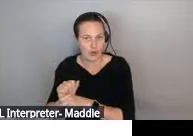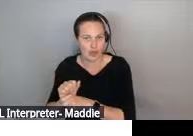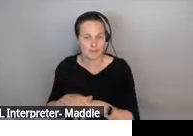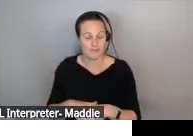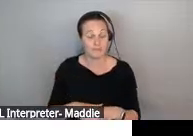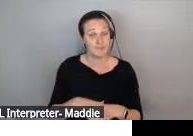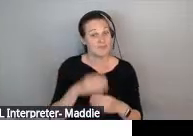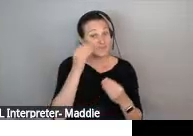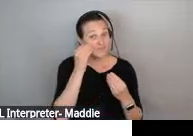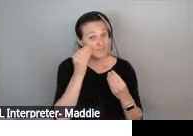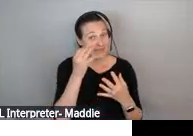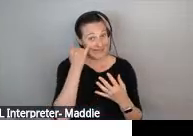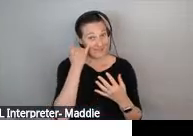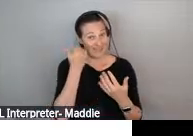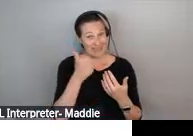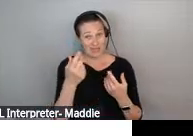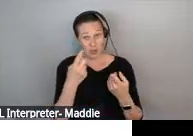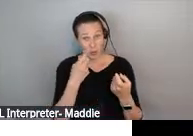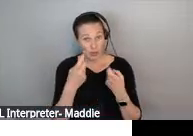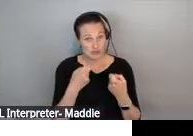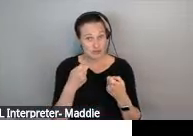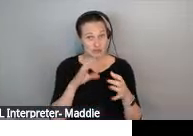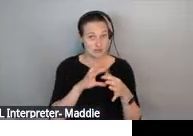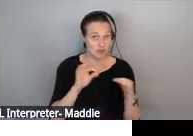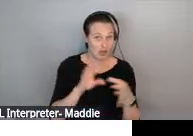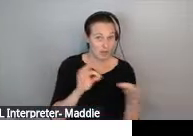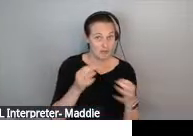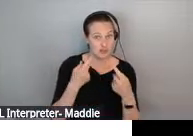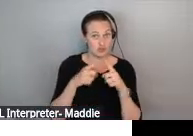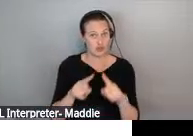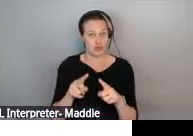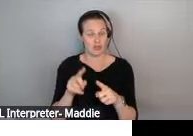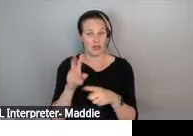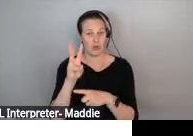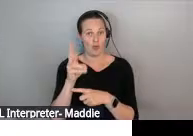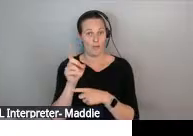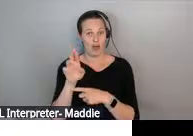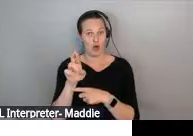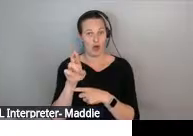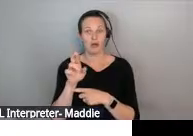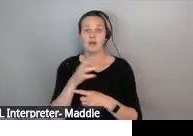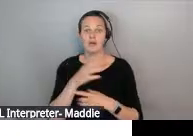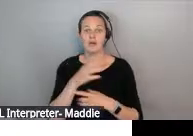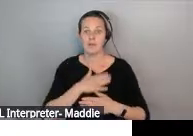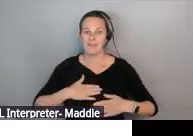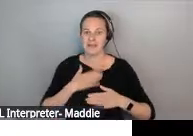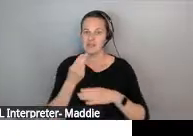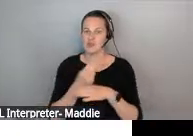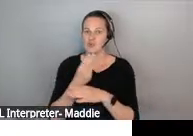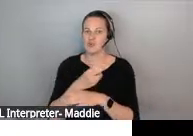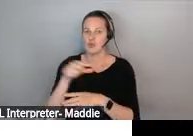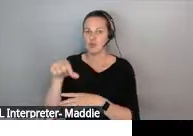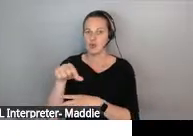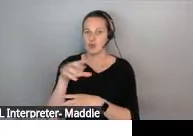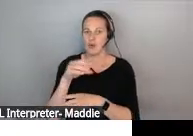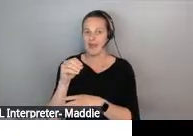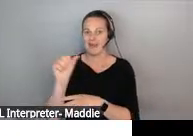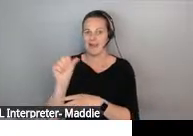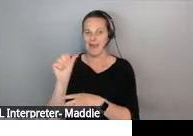note, if you have questions or comments during the webinar, you're encouraged to share in the Q&A